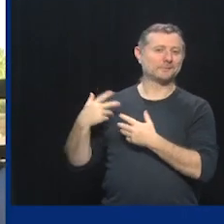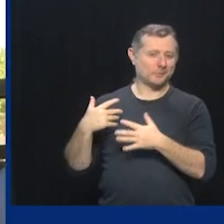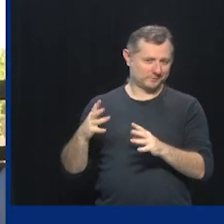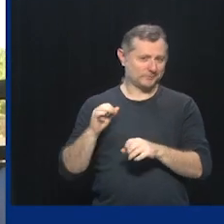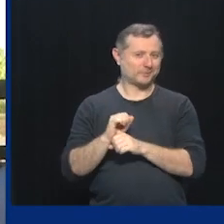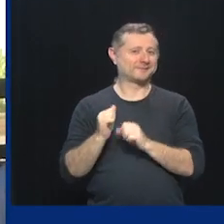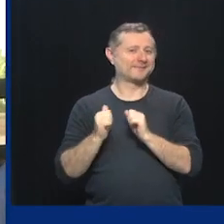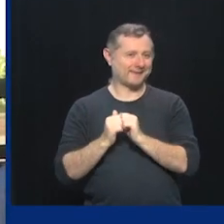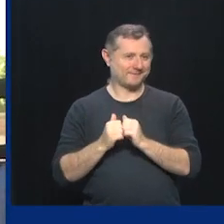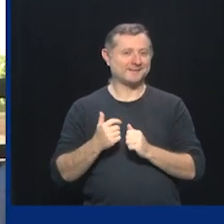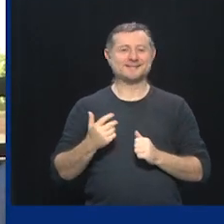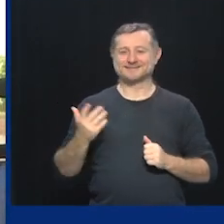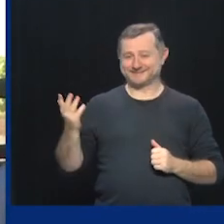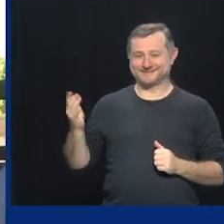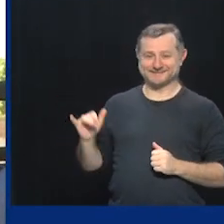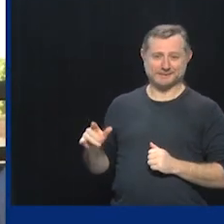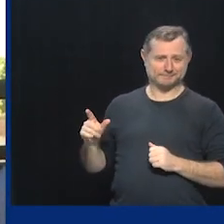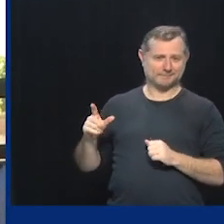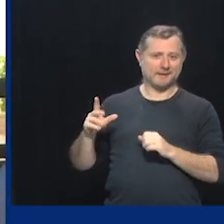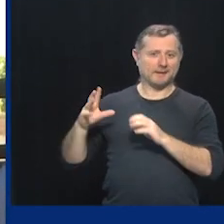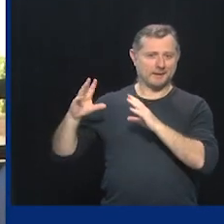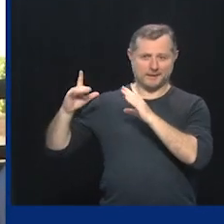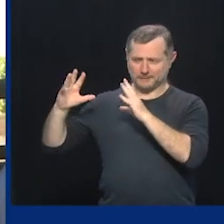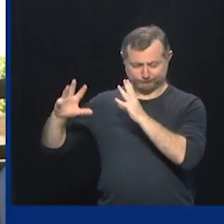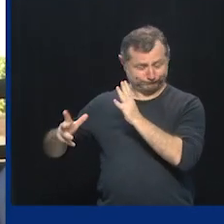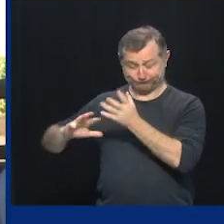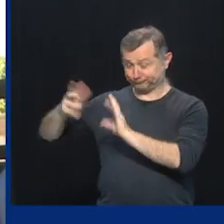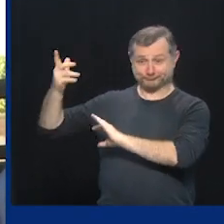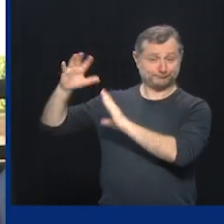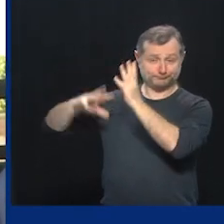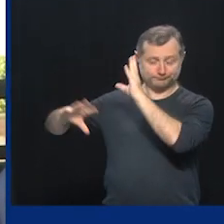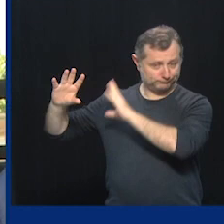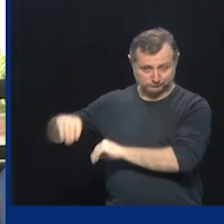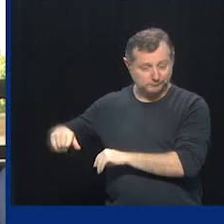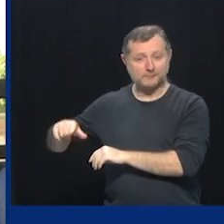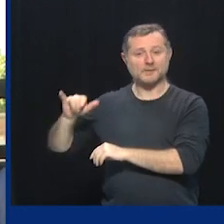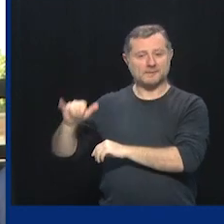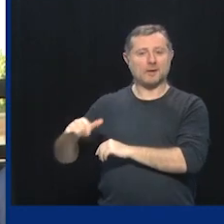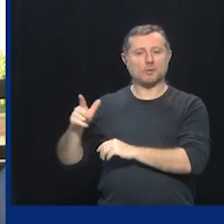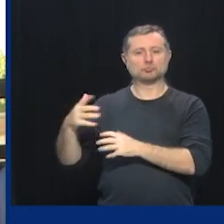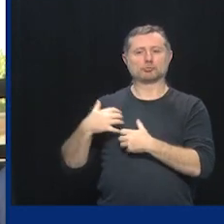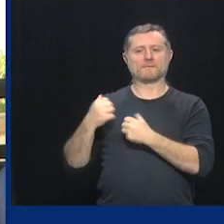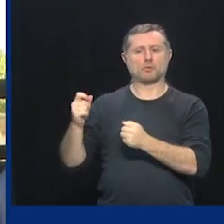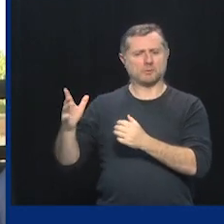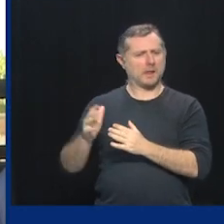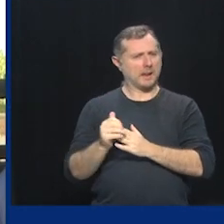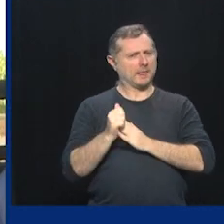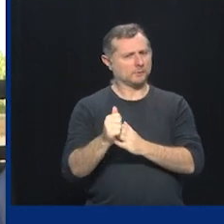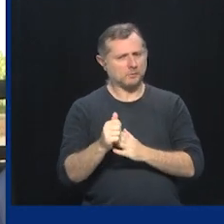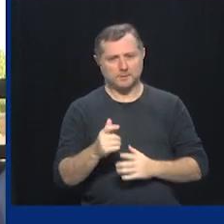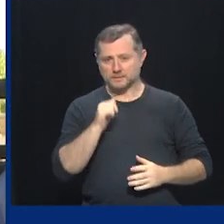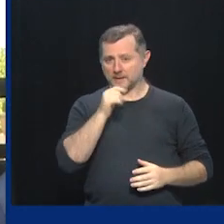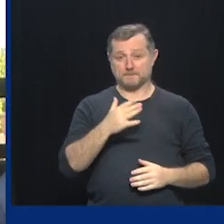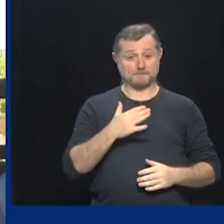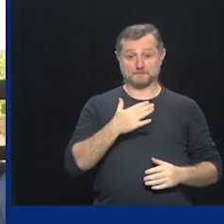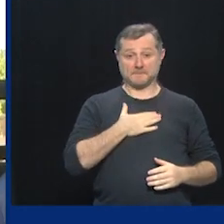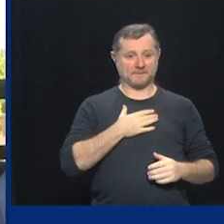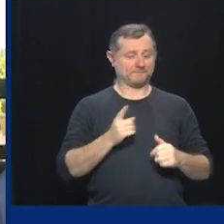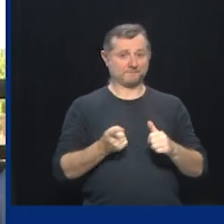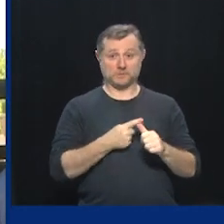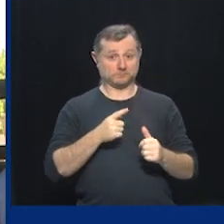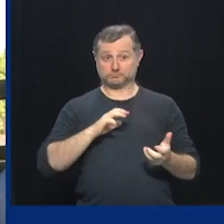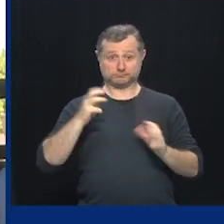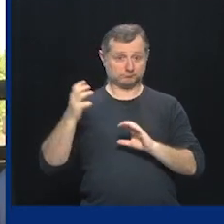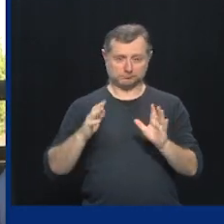other shutdowns and disasters, and I feel very confident in his leadership. This is not my first disaster. I've been handling these for